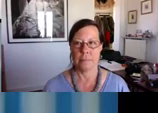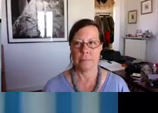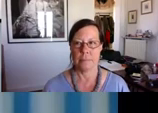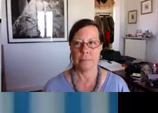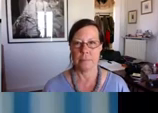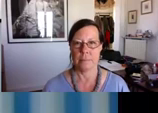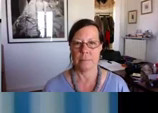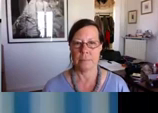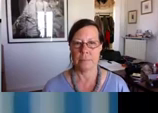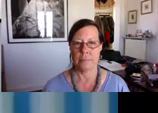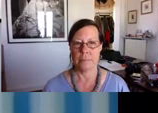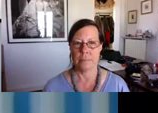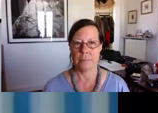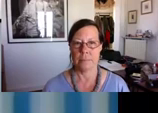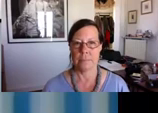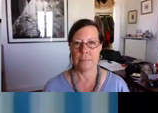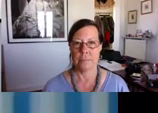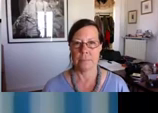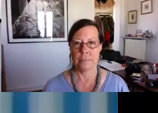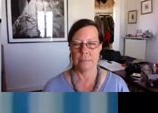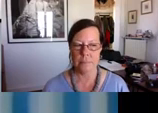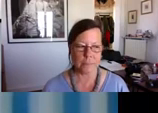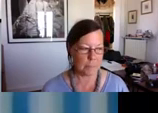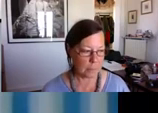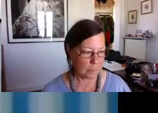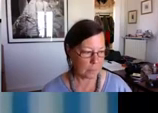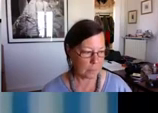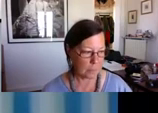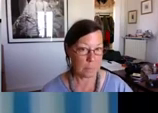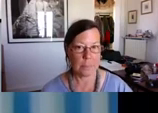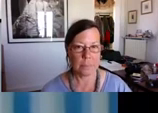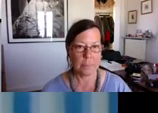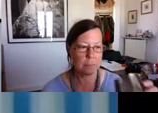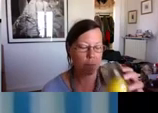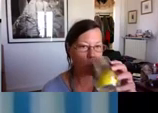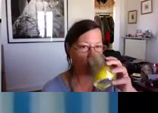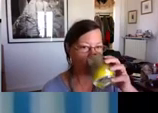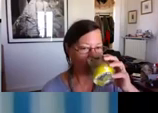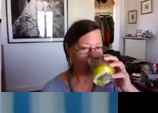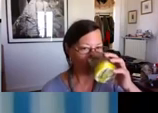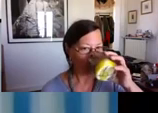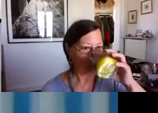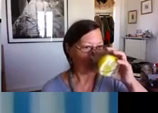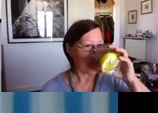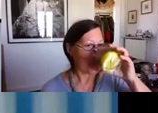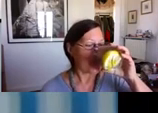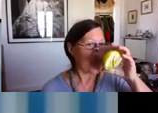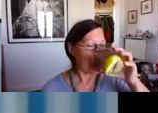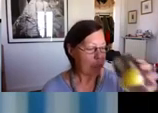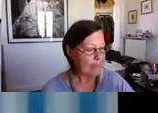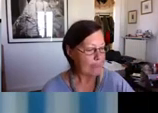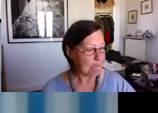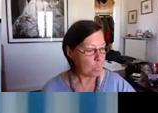internal use of ultraviolet light and disinfectant. And then I see the disinfectant where it knocks it out in a